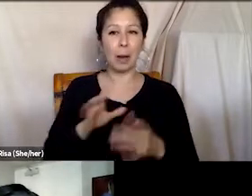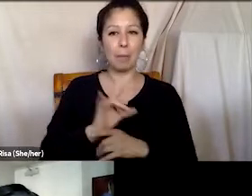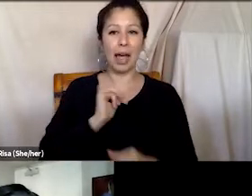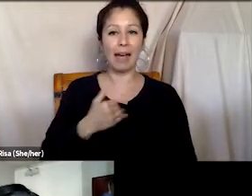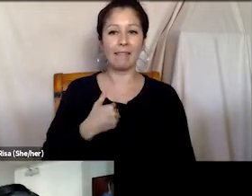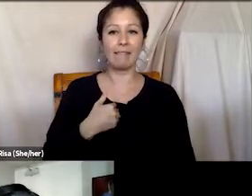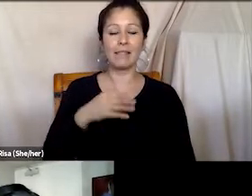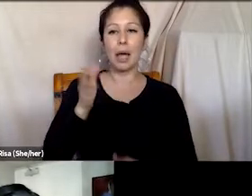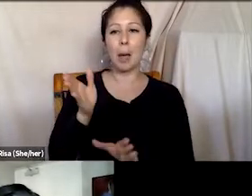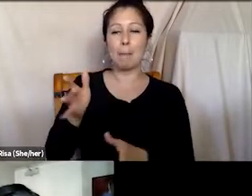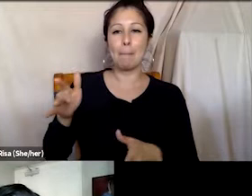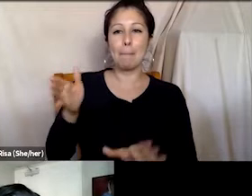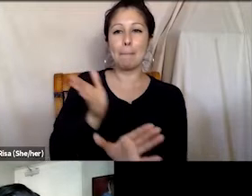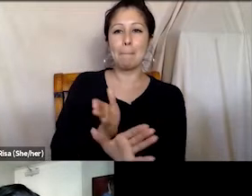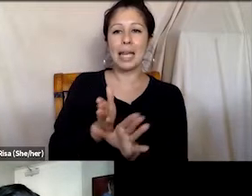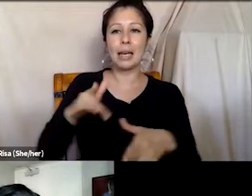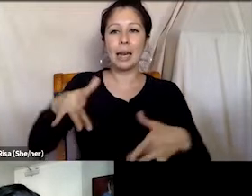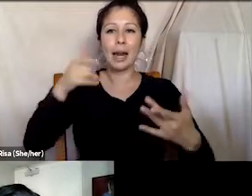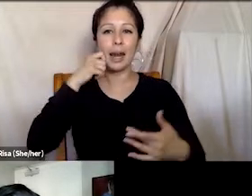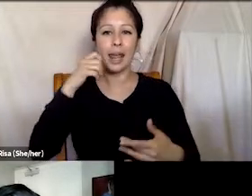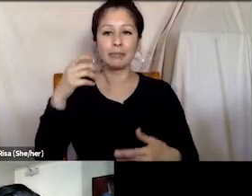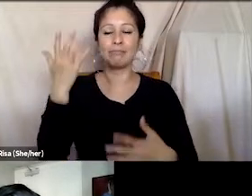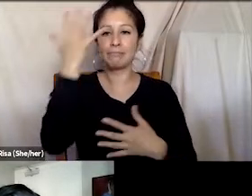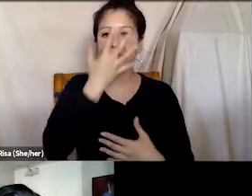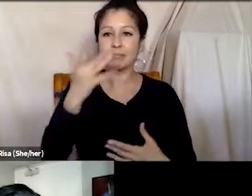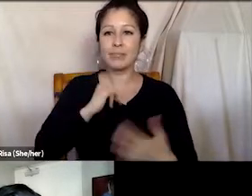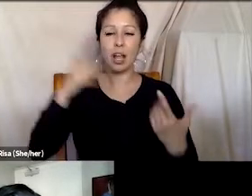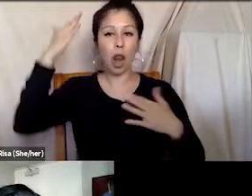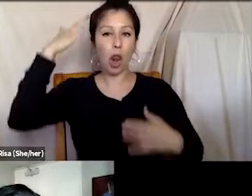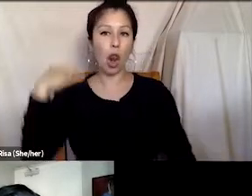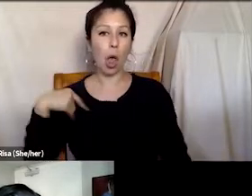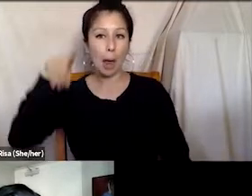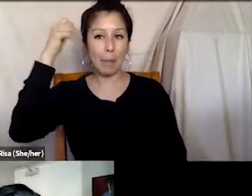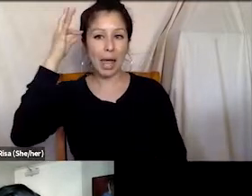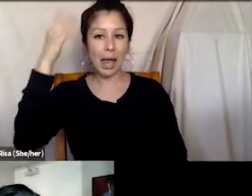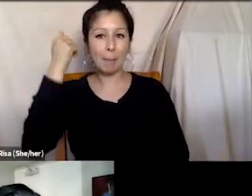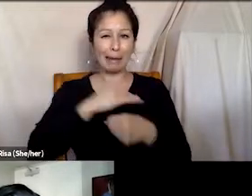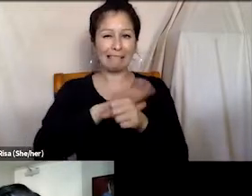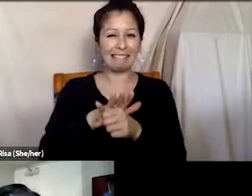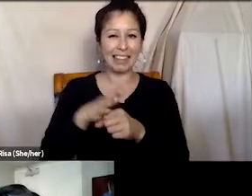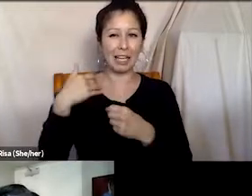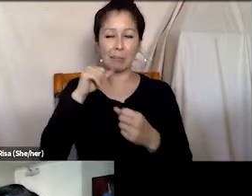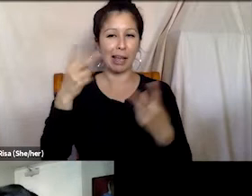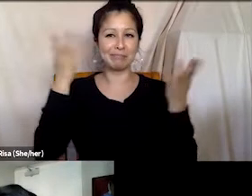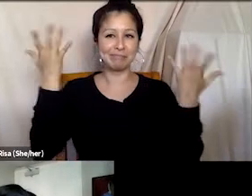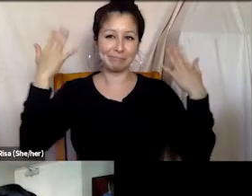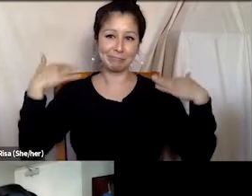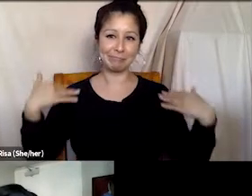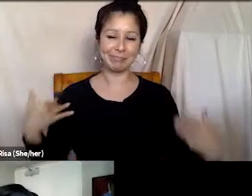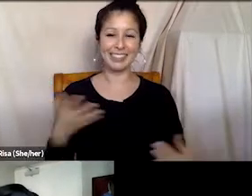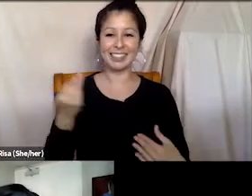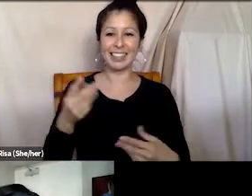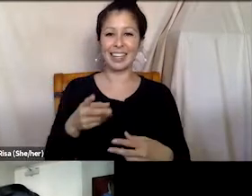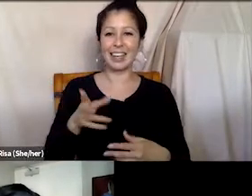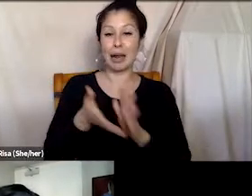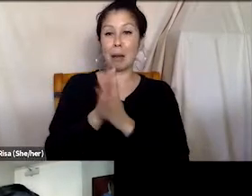a medium complexion. I've got long black hair because of the pandemic. I'm not getting it cut. And it's very